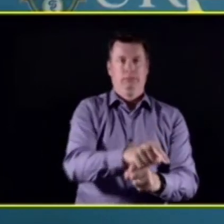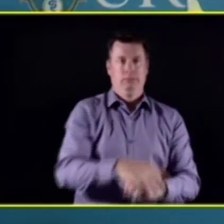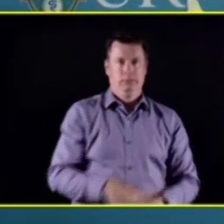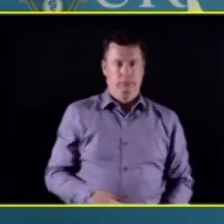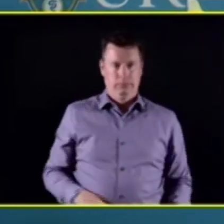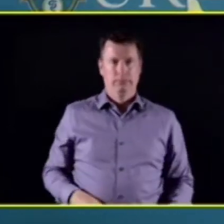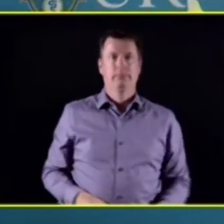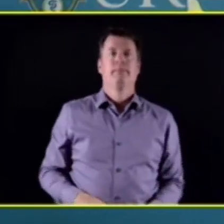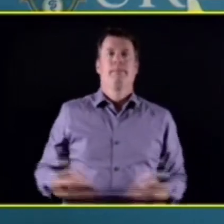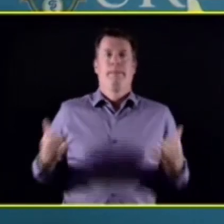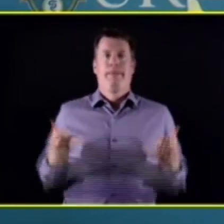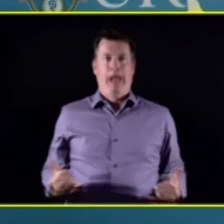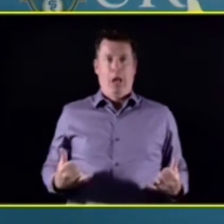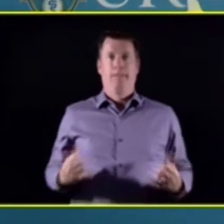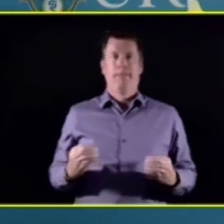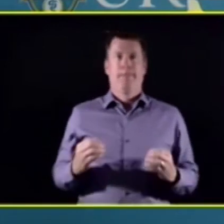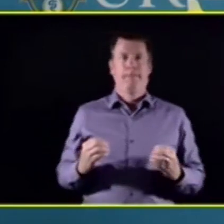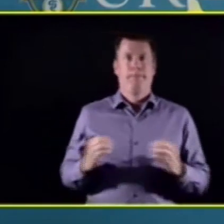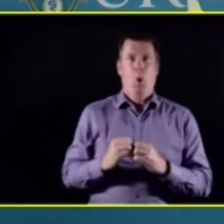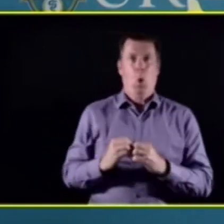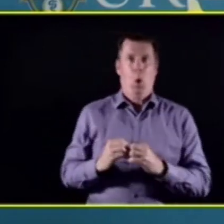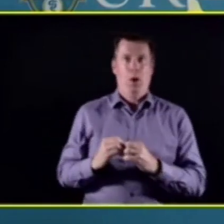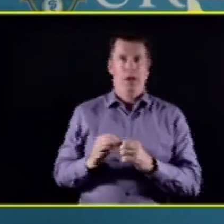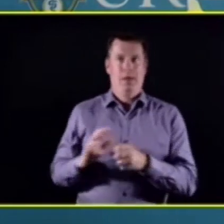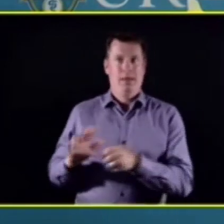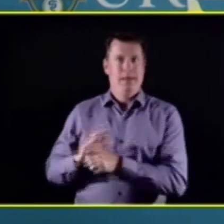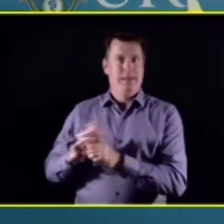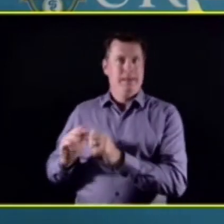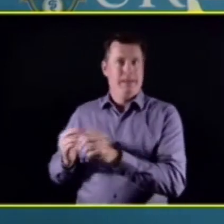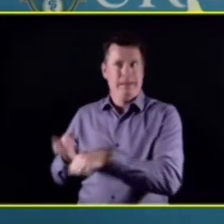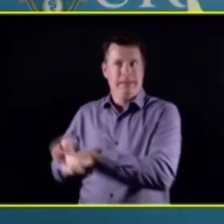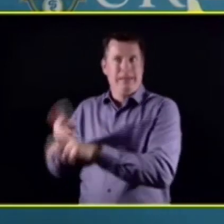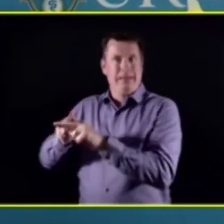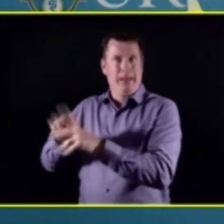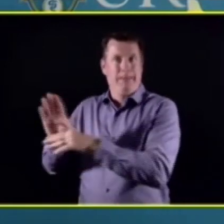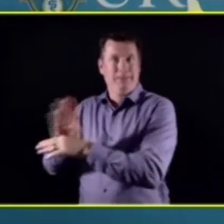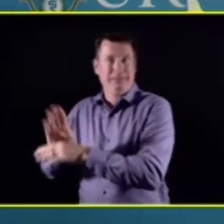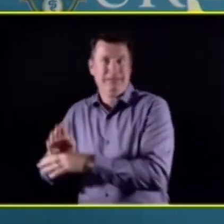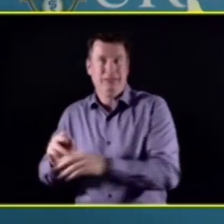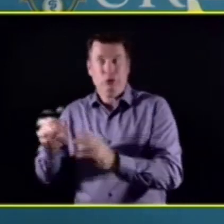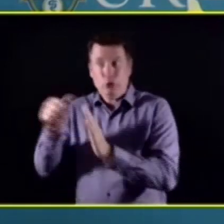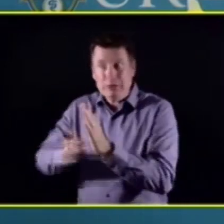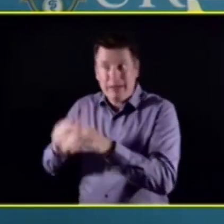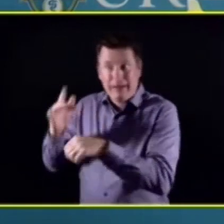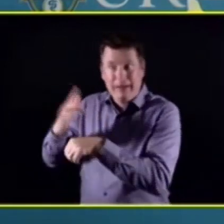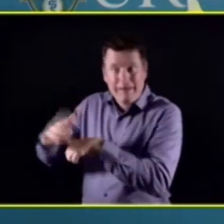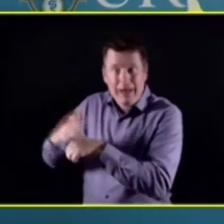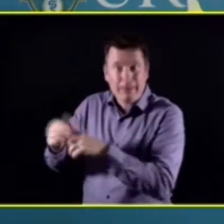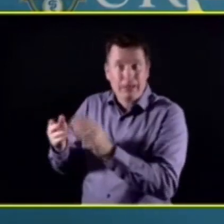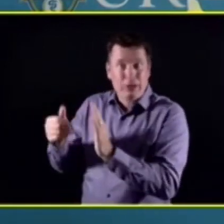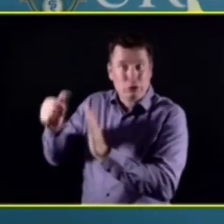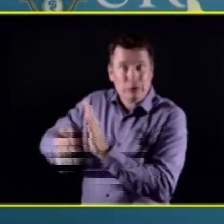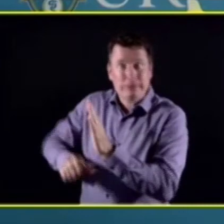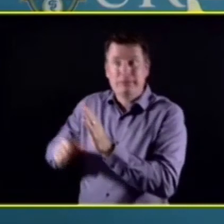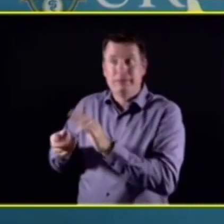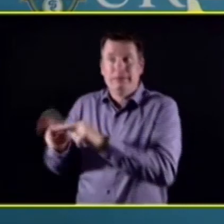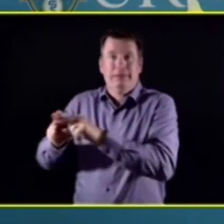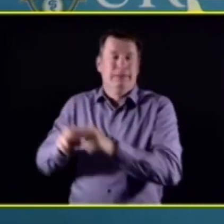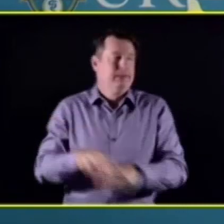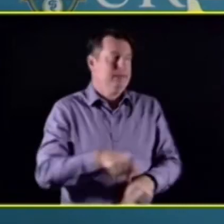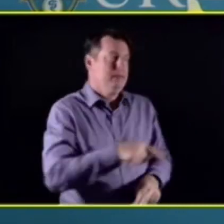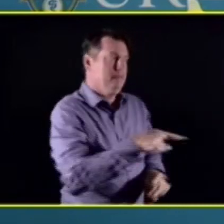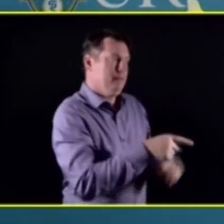with volumes. And so we're starting to see getting busier and busier now. But we were able to manage through